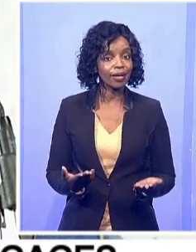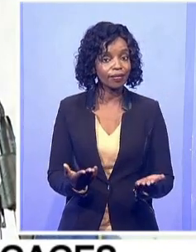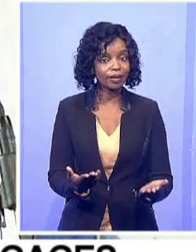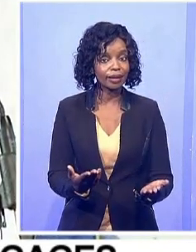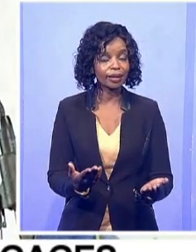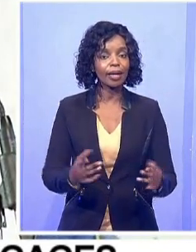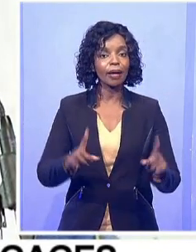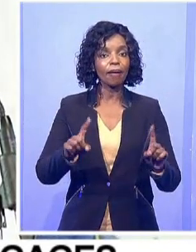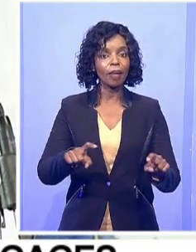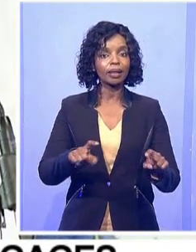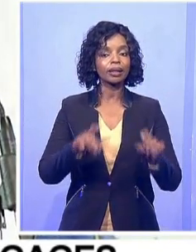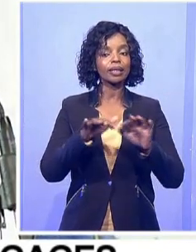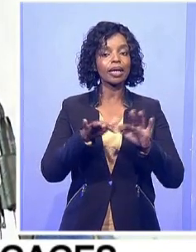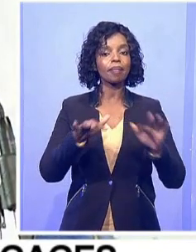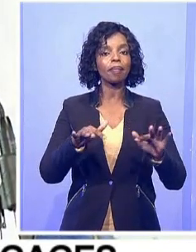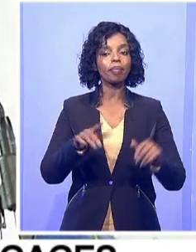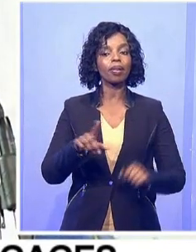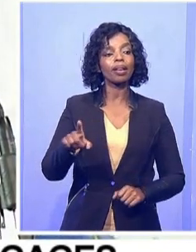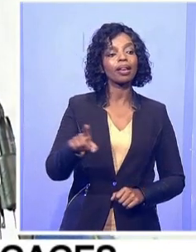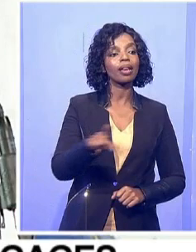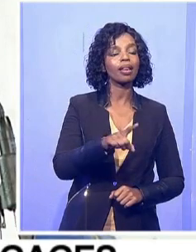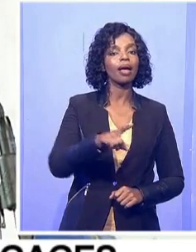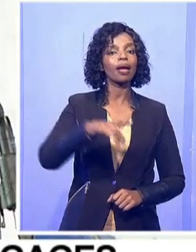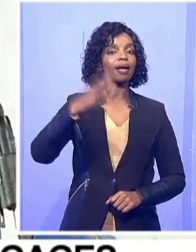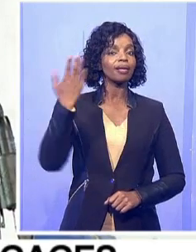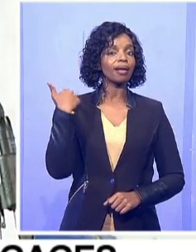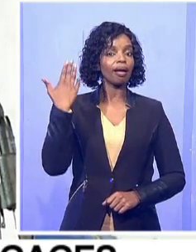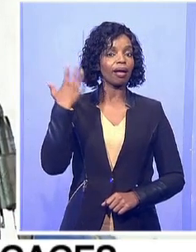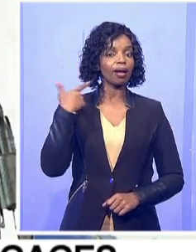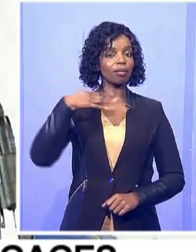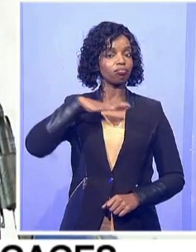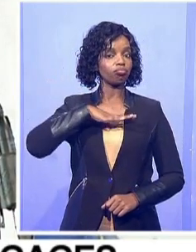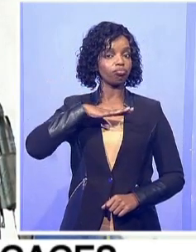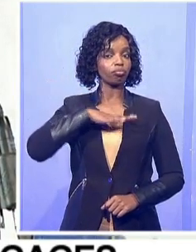from your municipalities.